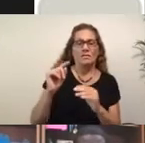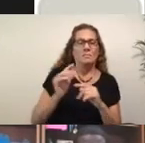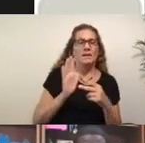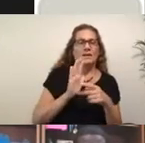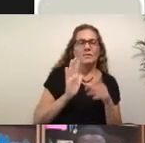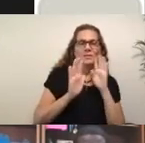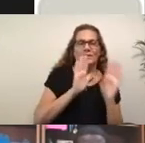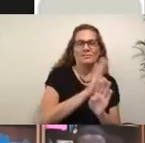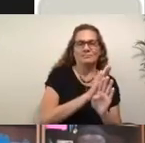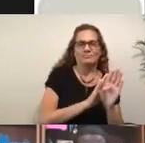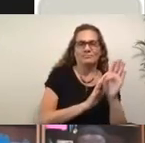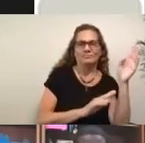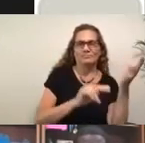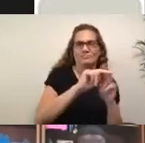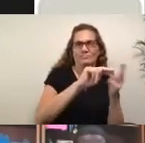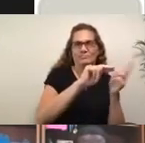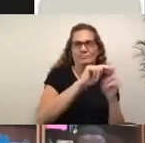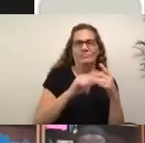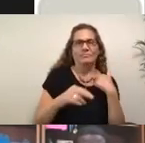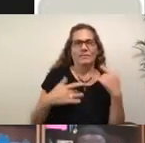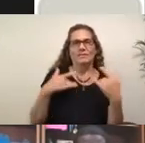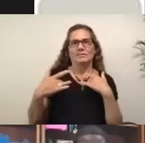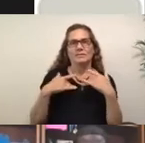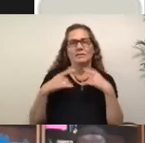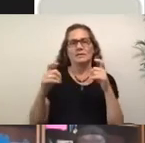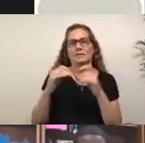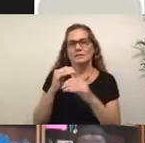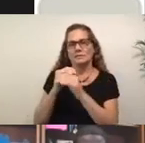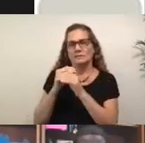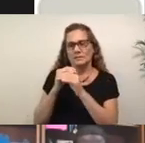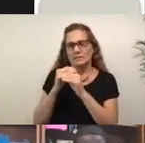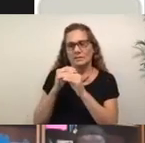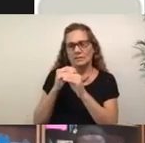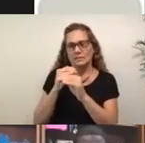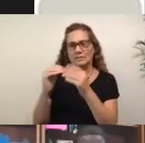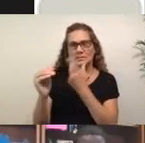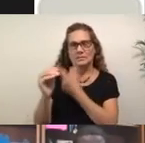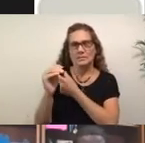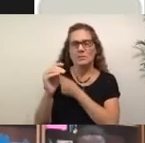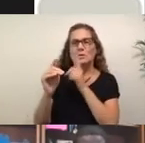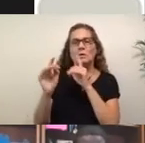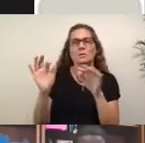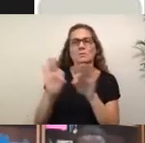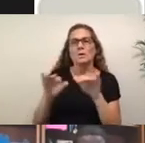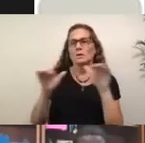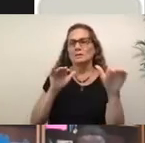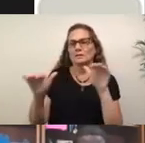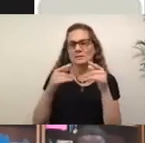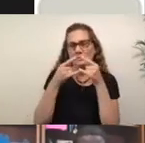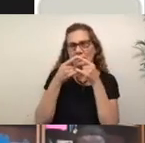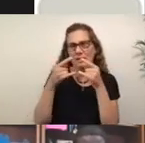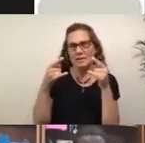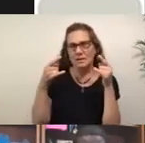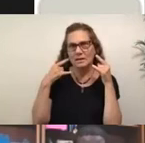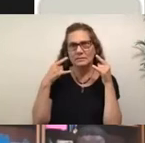significant concern. That's why masking remains essential if you are not vaccinated, and valuable because we're